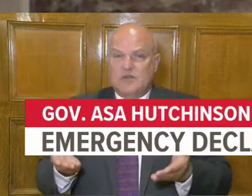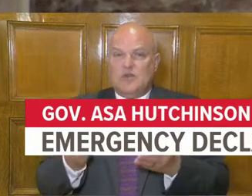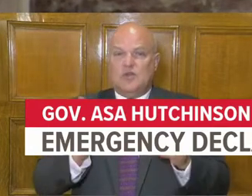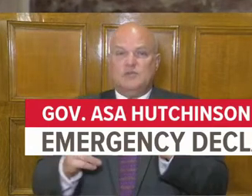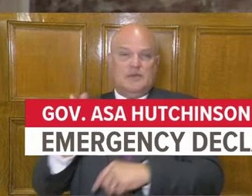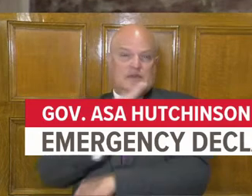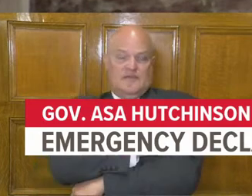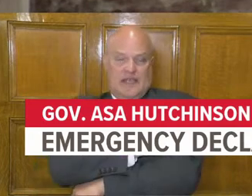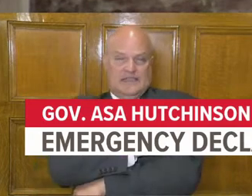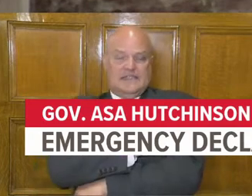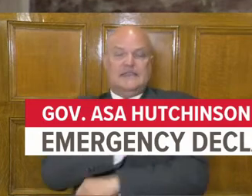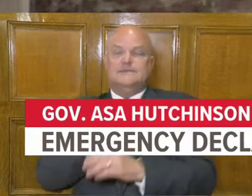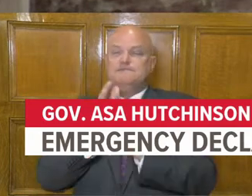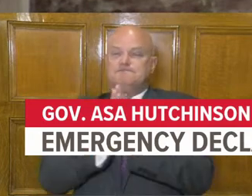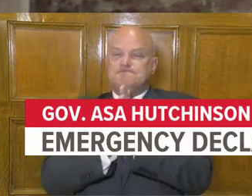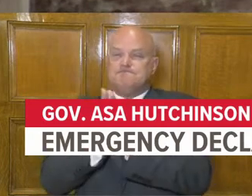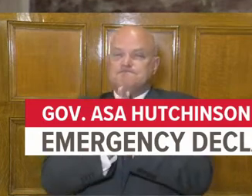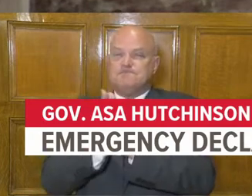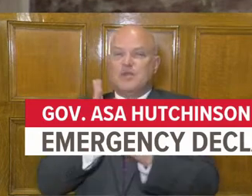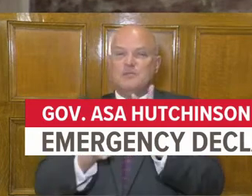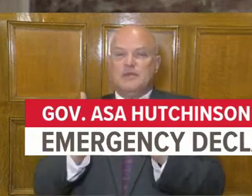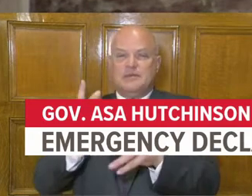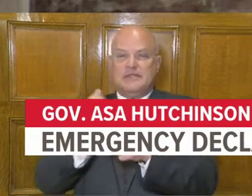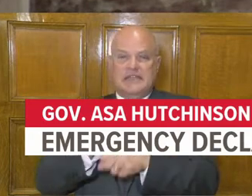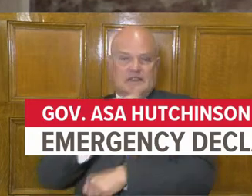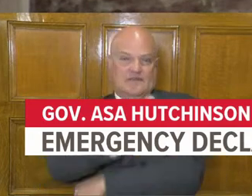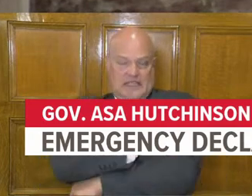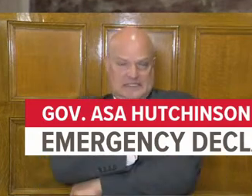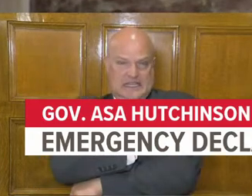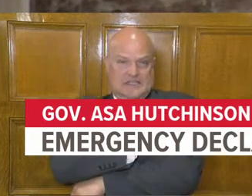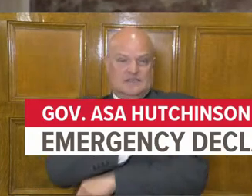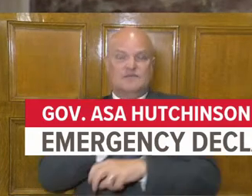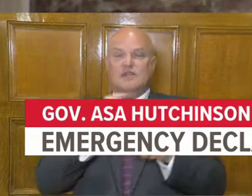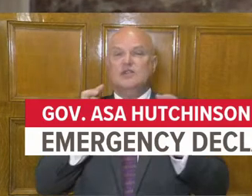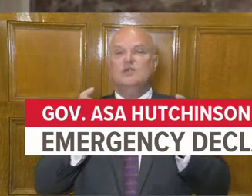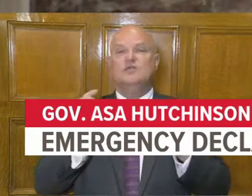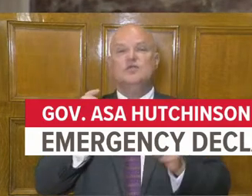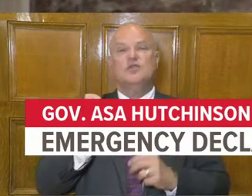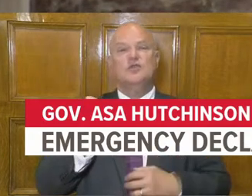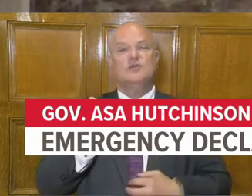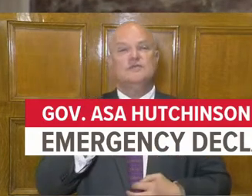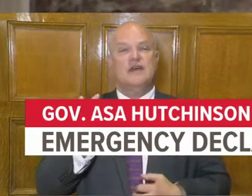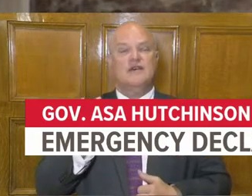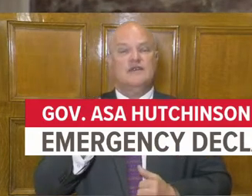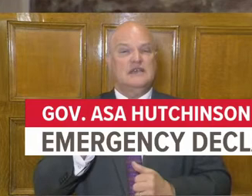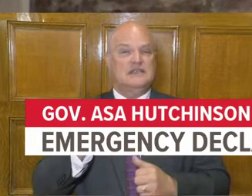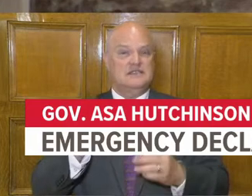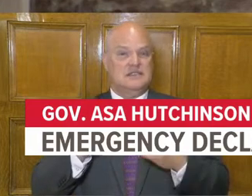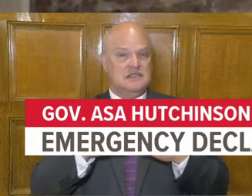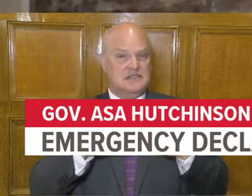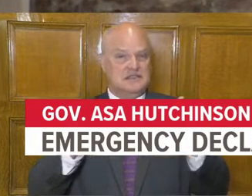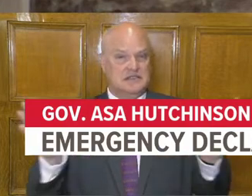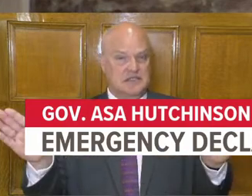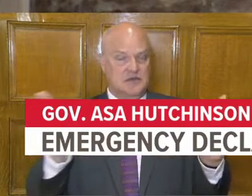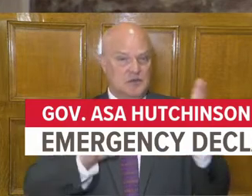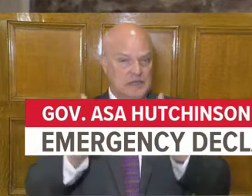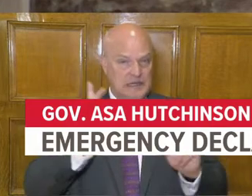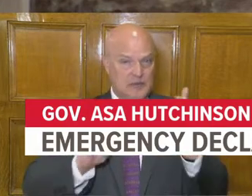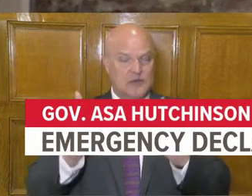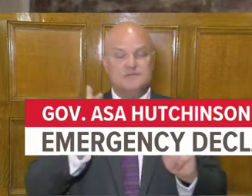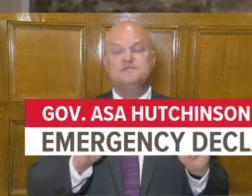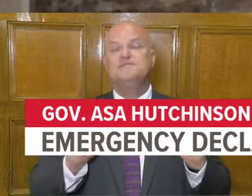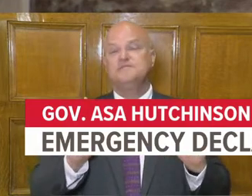vaccinations, incentivize when it's possible. You know, in terms of the general public,